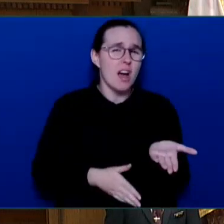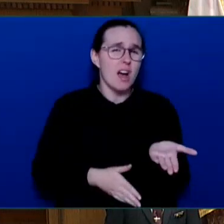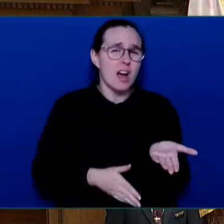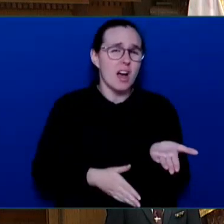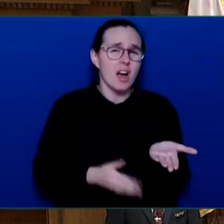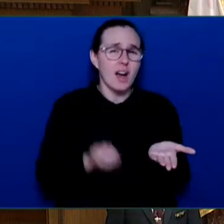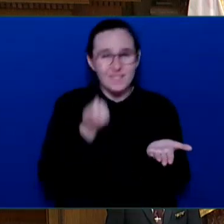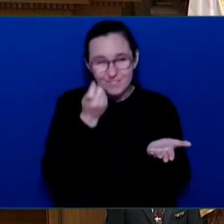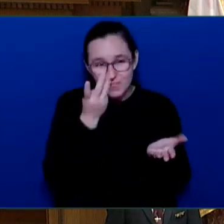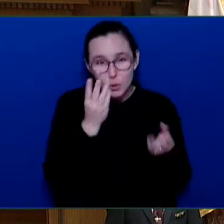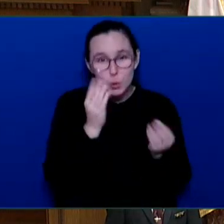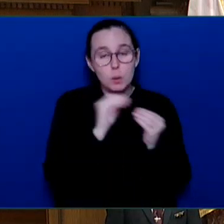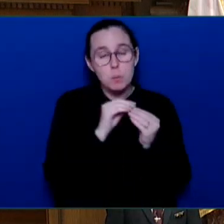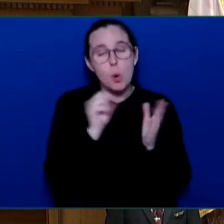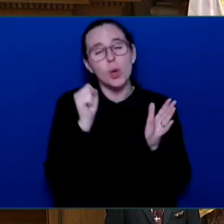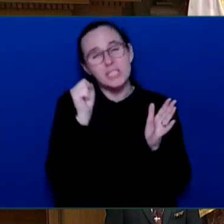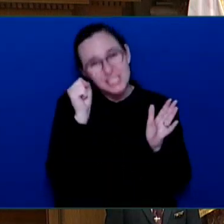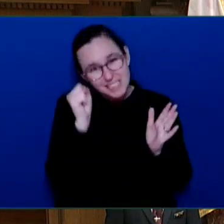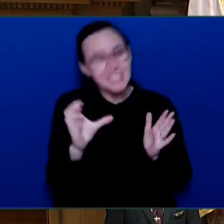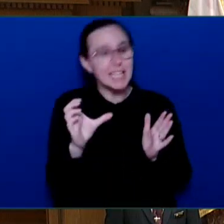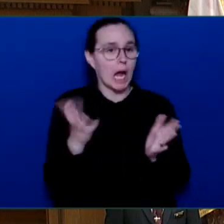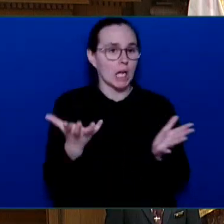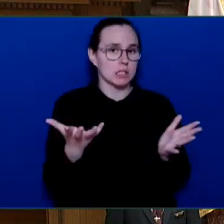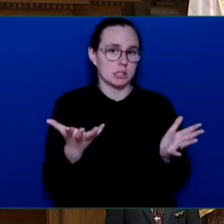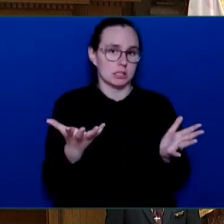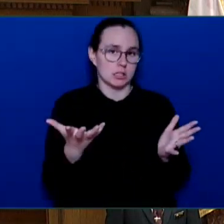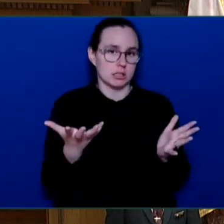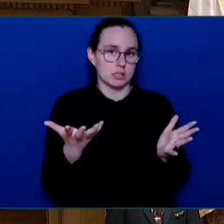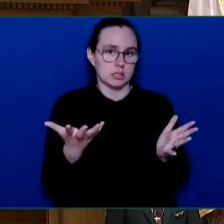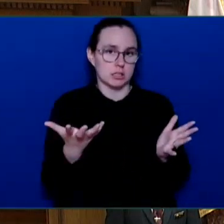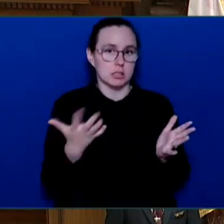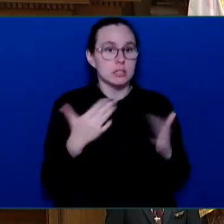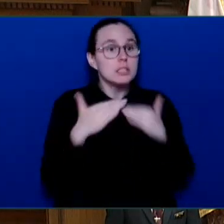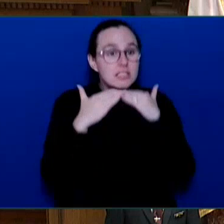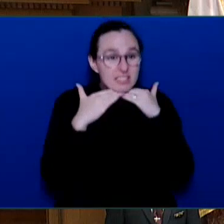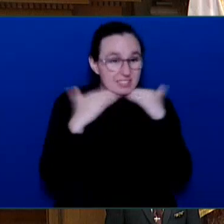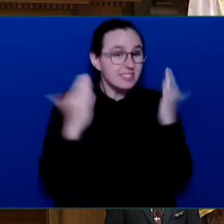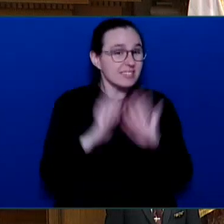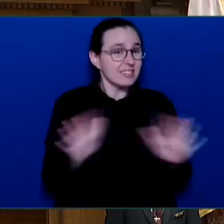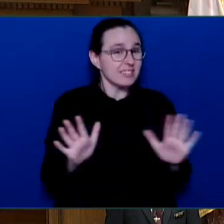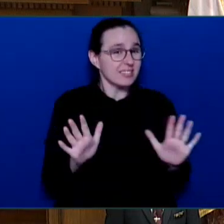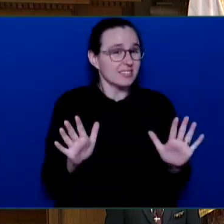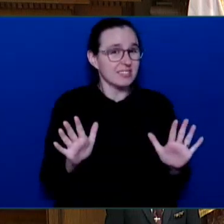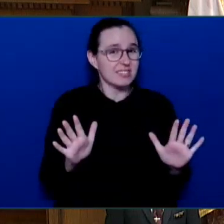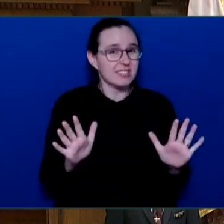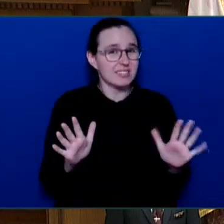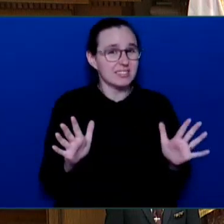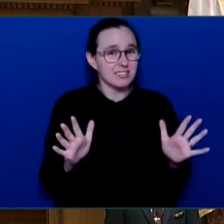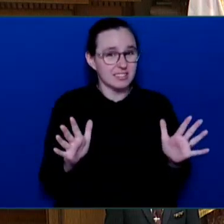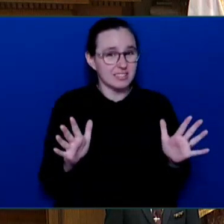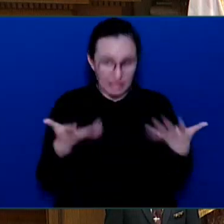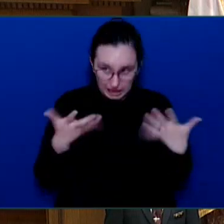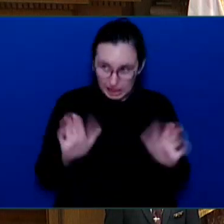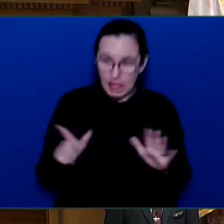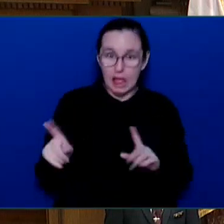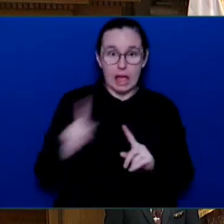easy. Almost over. Let him answer. Minister has the floor.